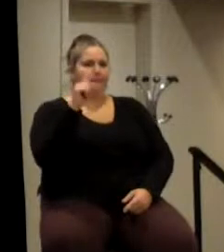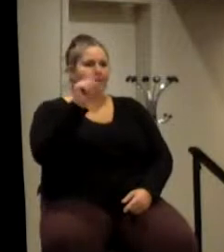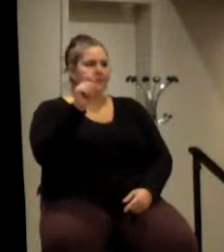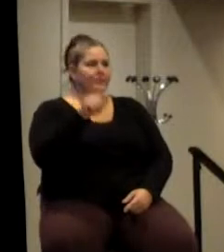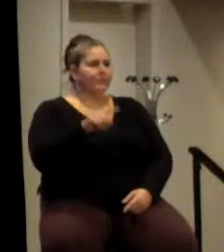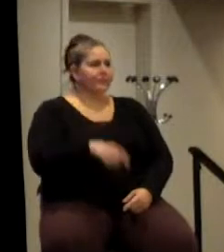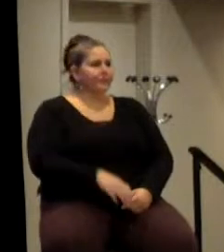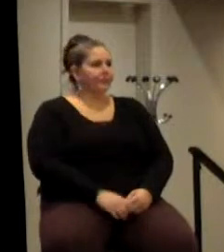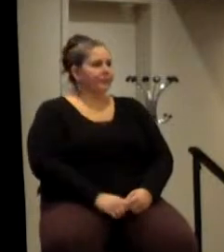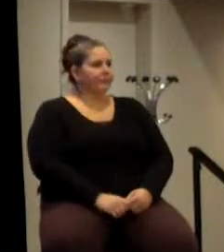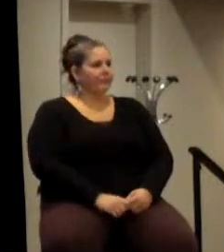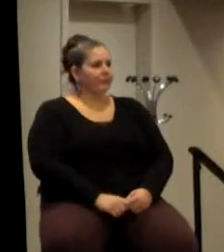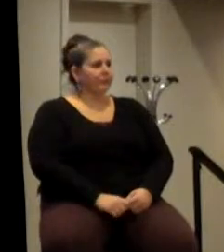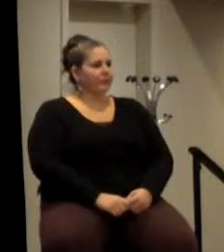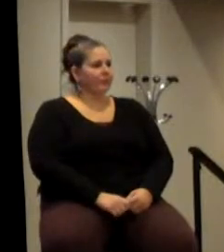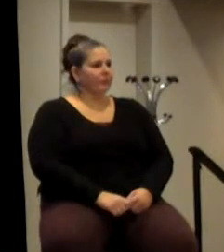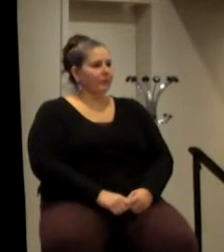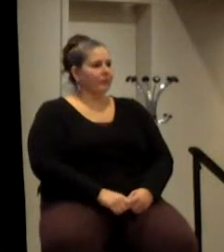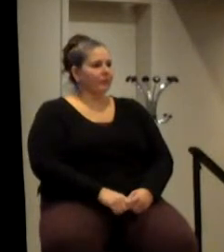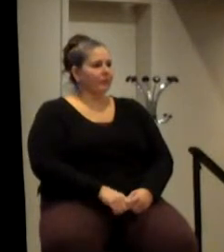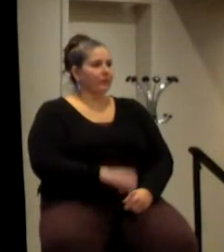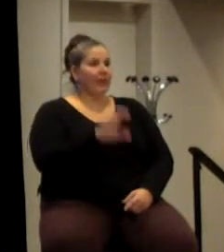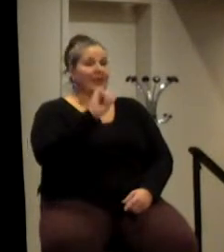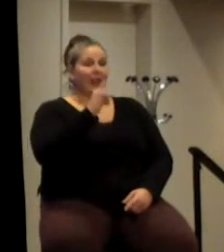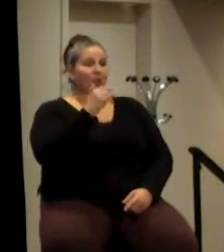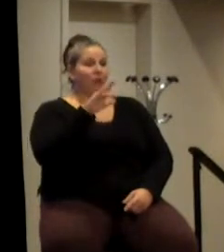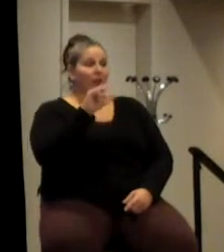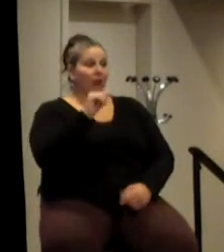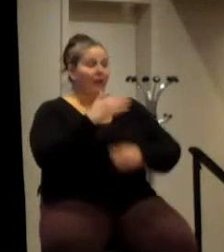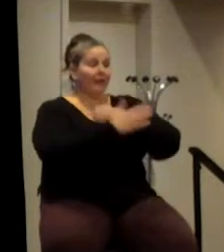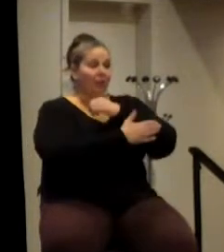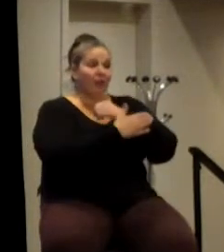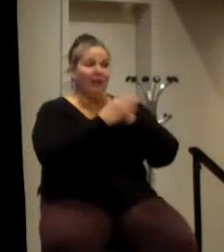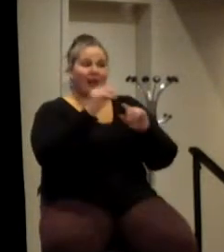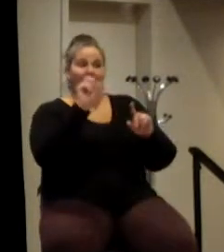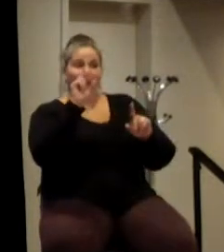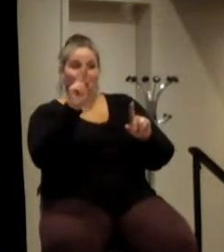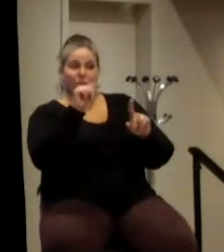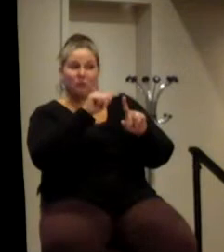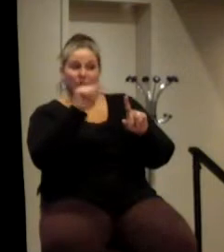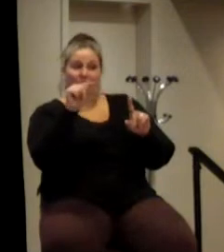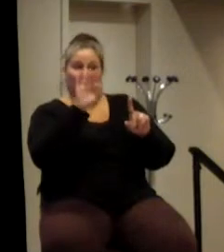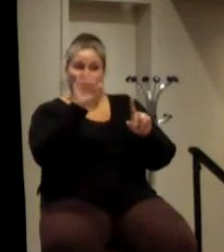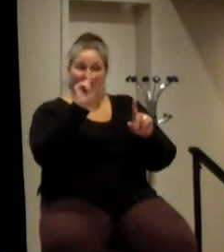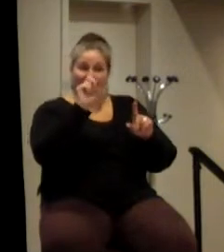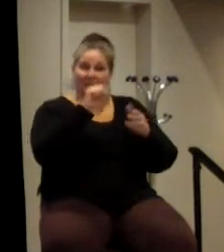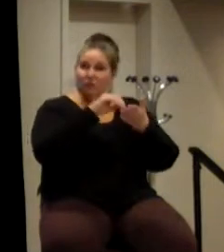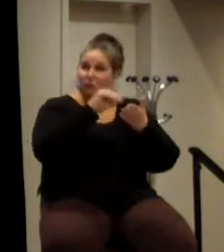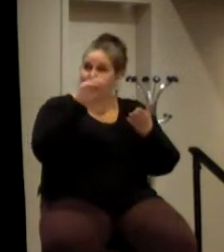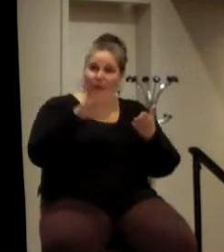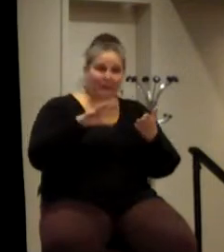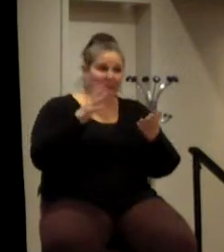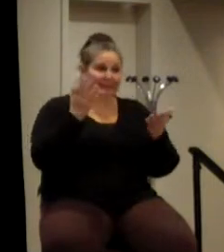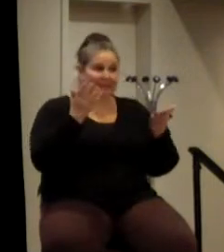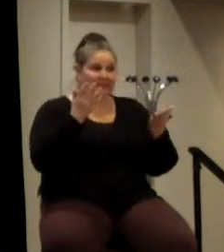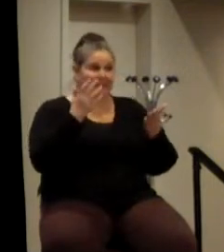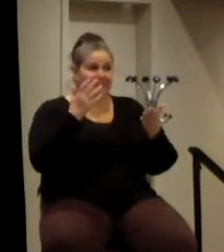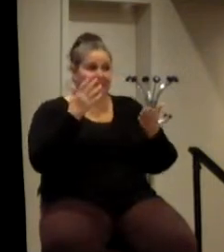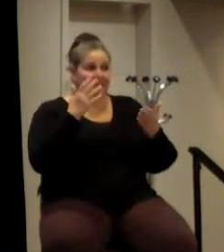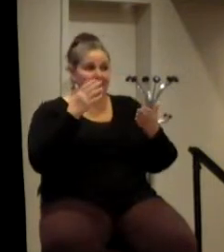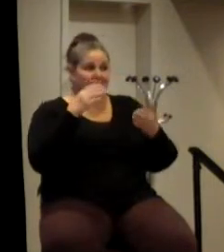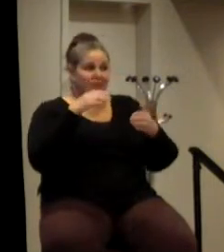County and Syracuse University to letting fans or students back into the dome for athletic events? Yeah, I think they're good to go. I think on the North